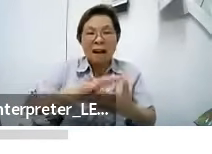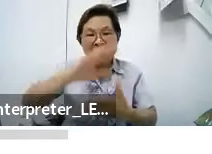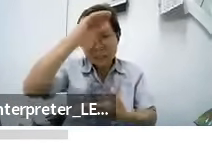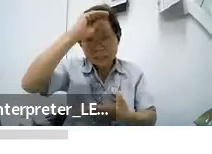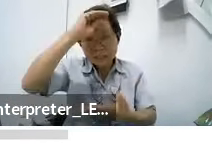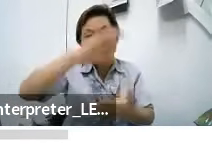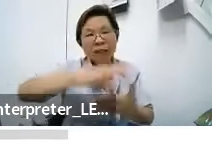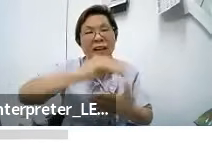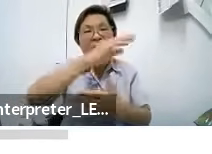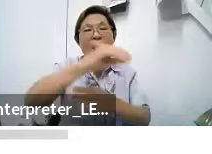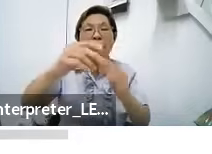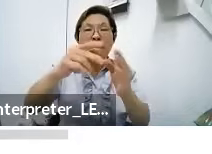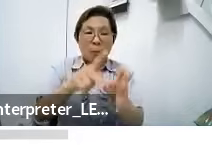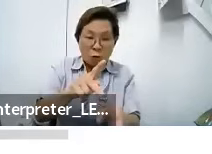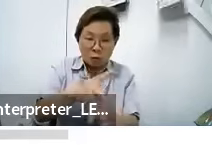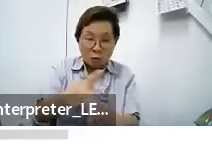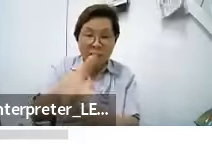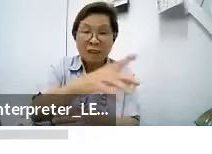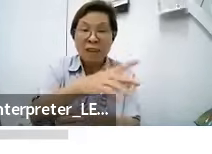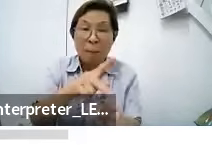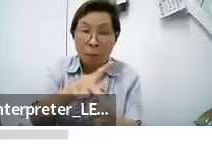the professionals and